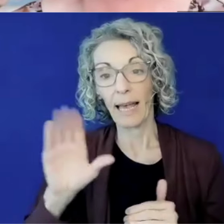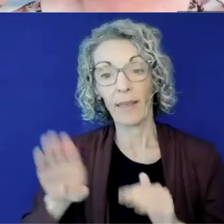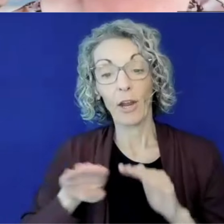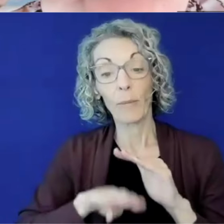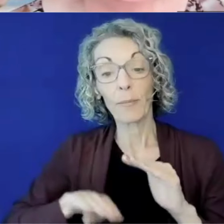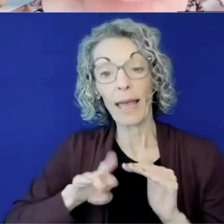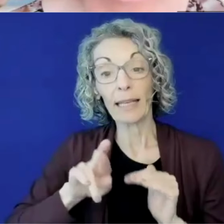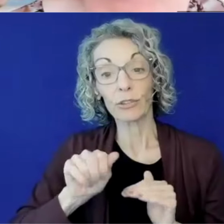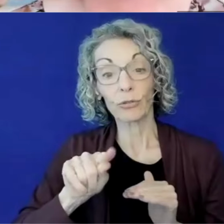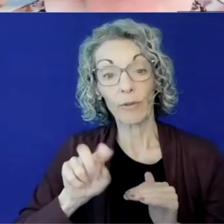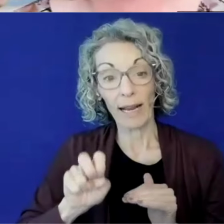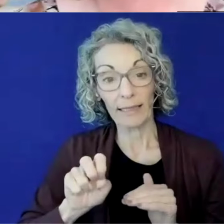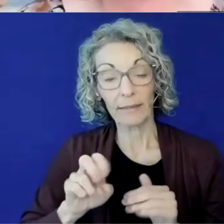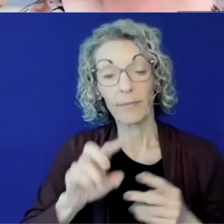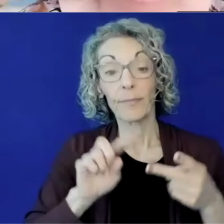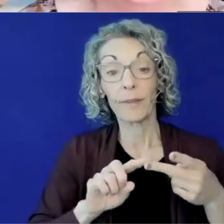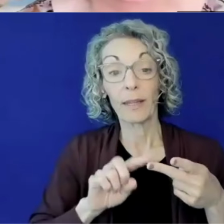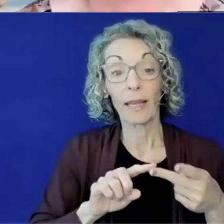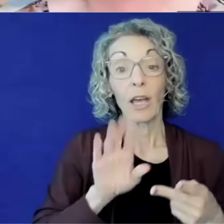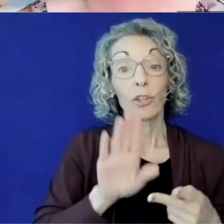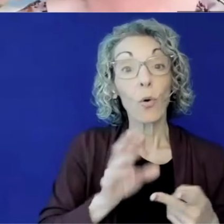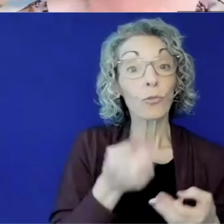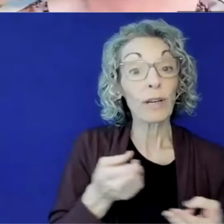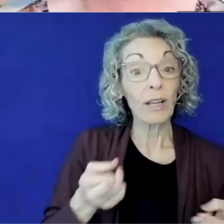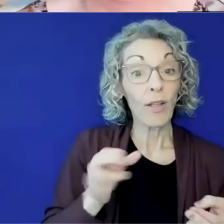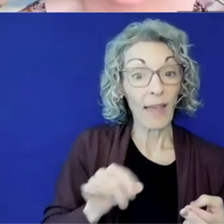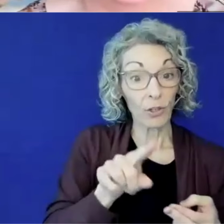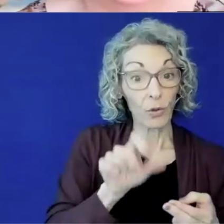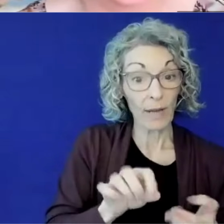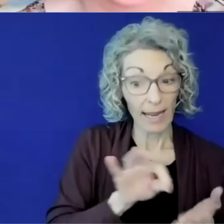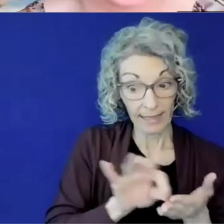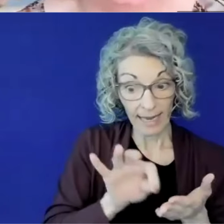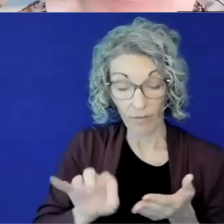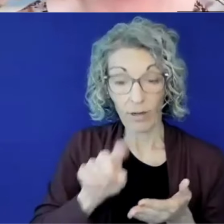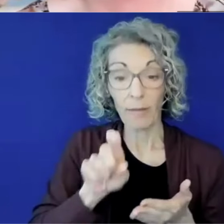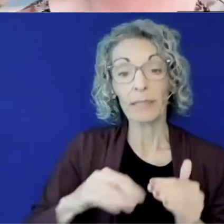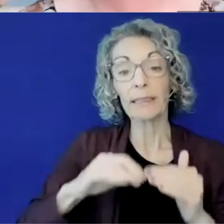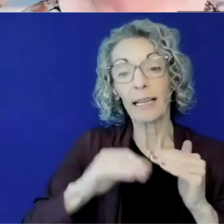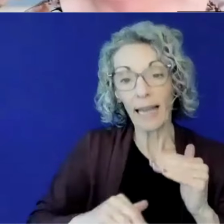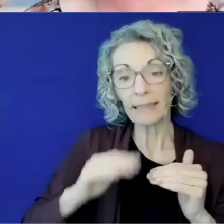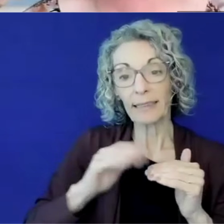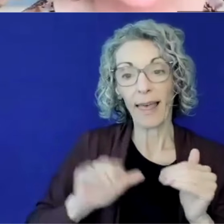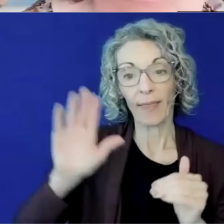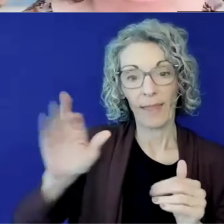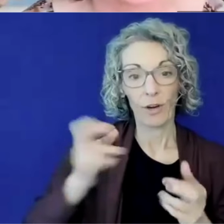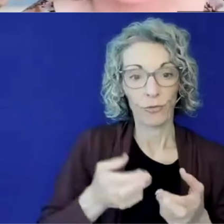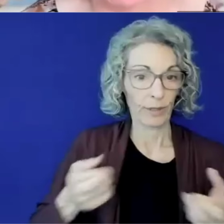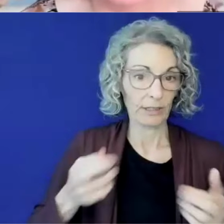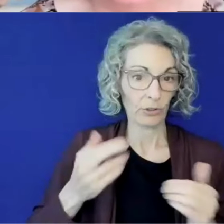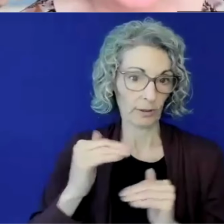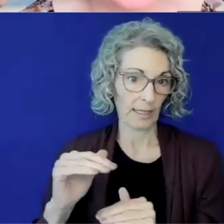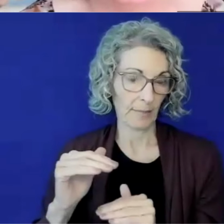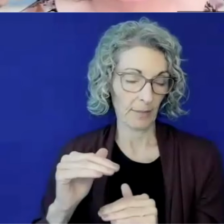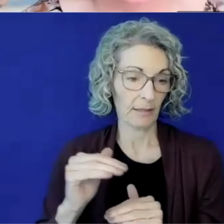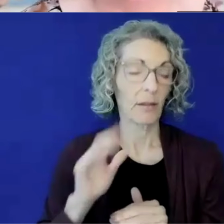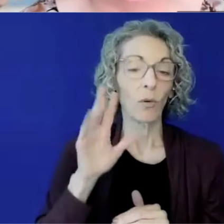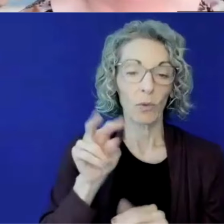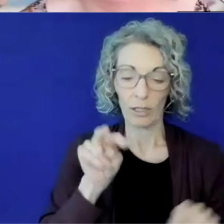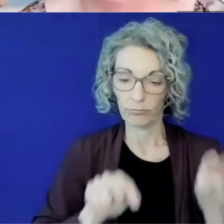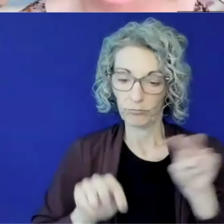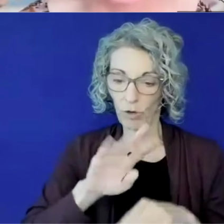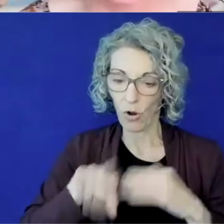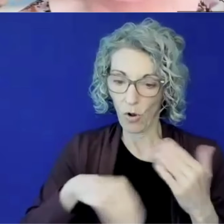your countable resources must be less than the SSI resource limits. And we're going to take a look at all of this in